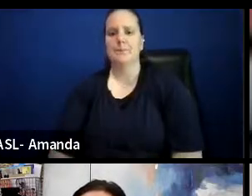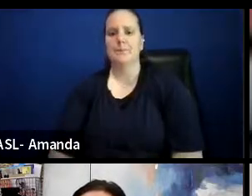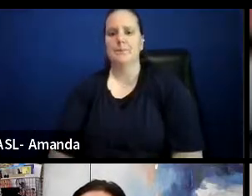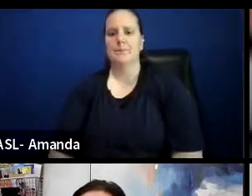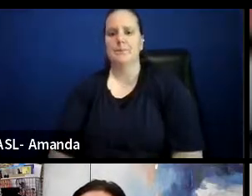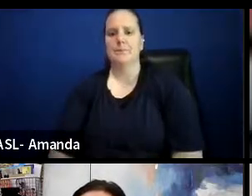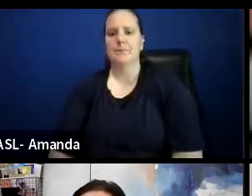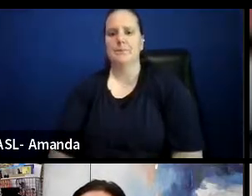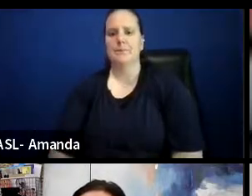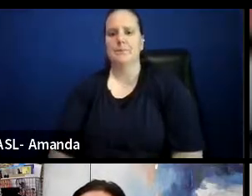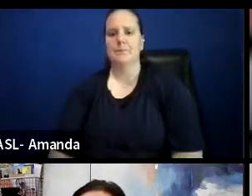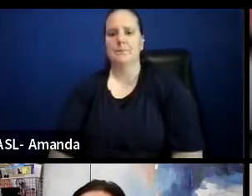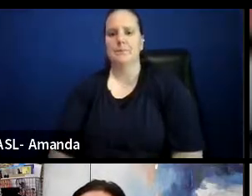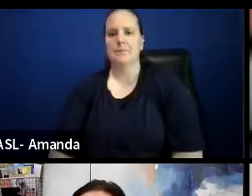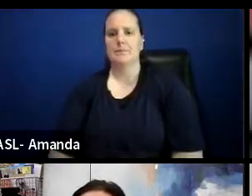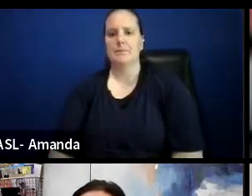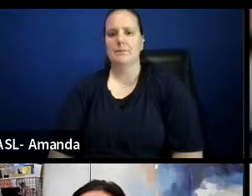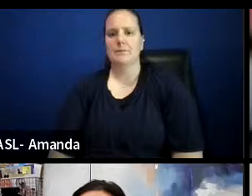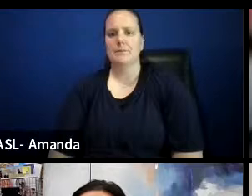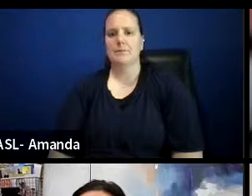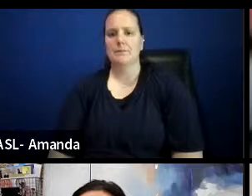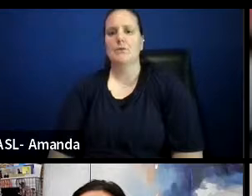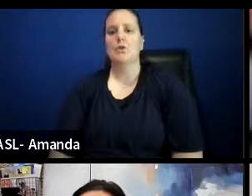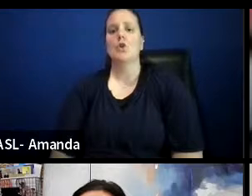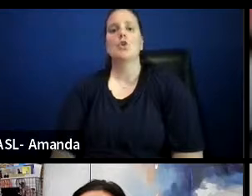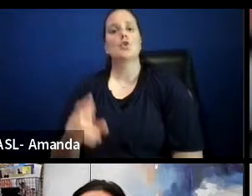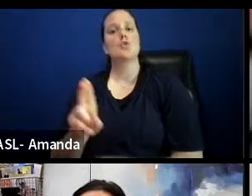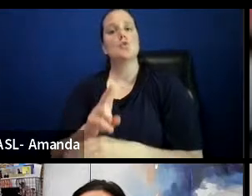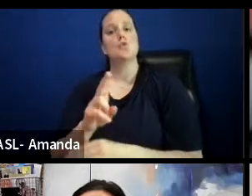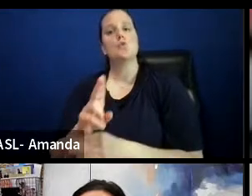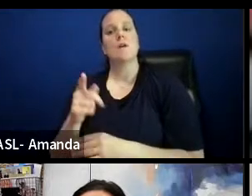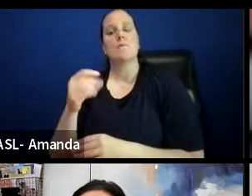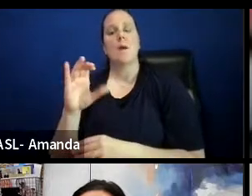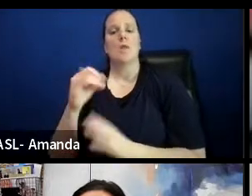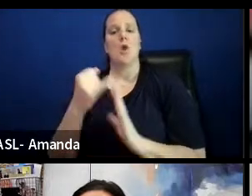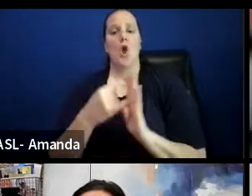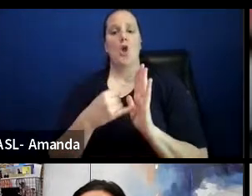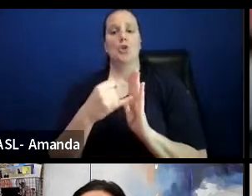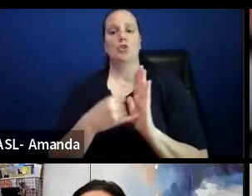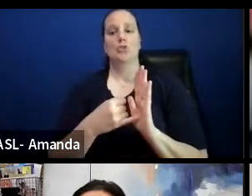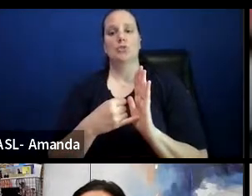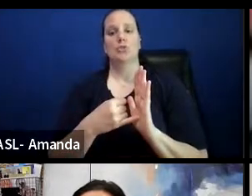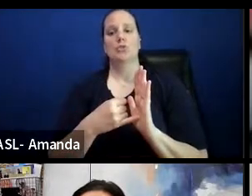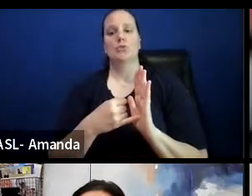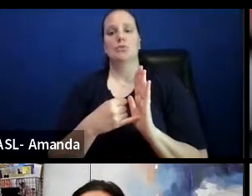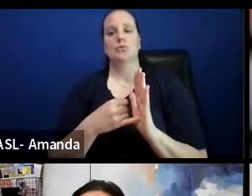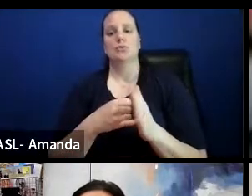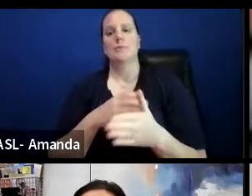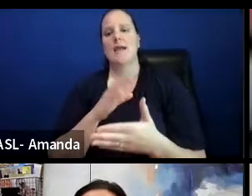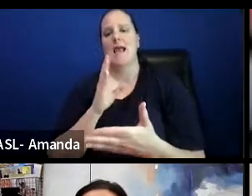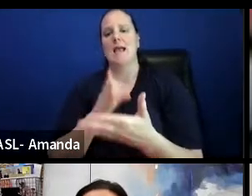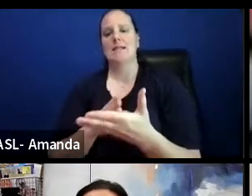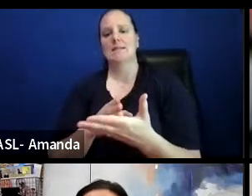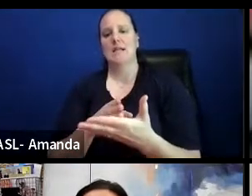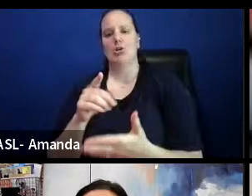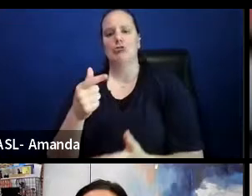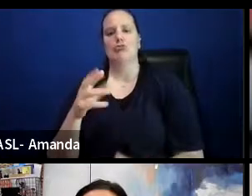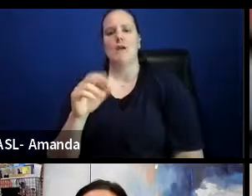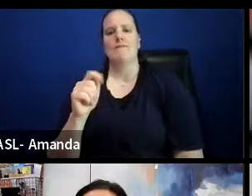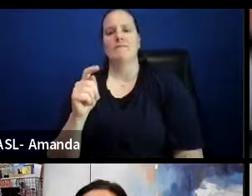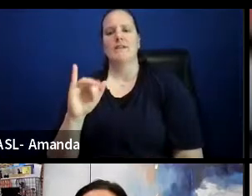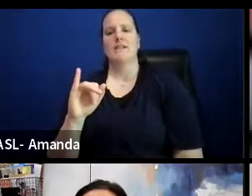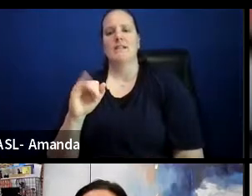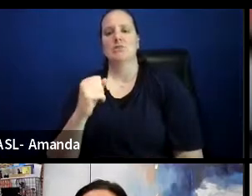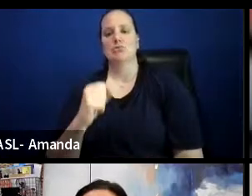at the use of public art to be an anti-graffiti